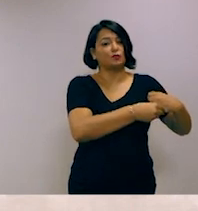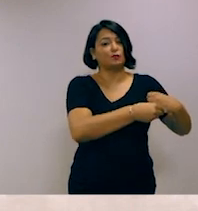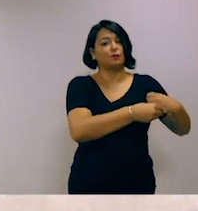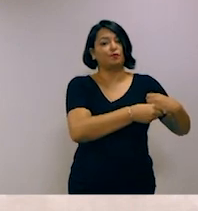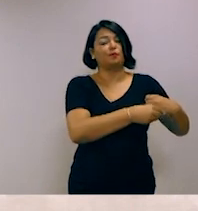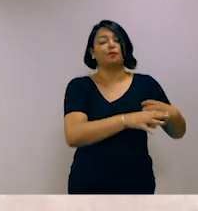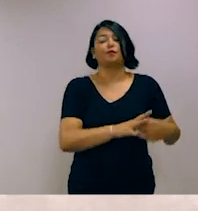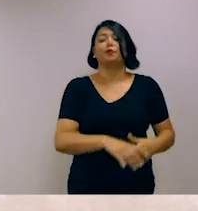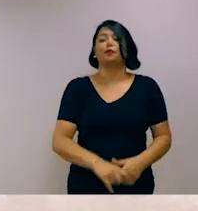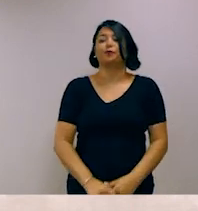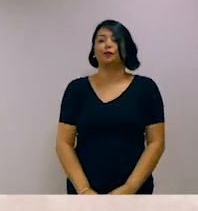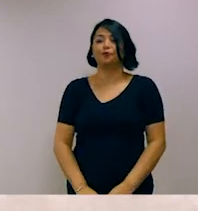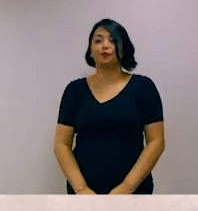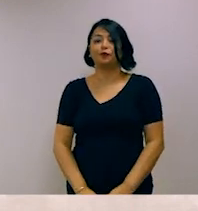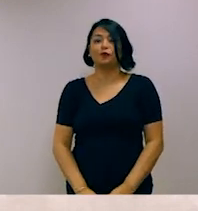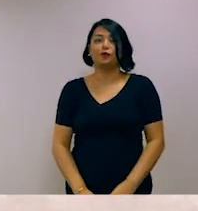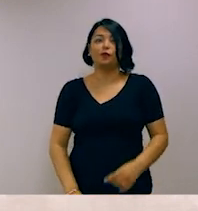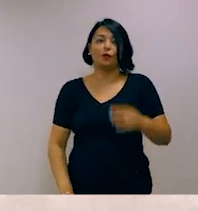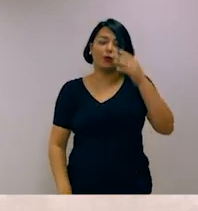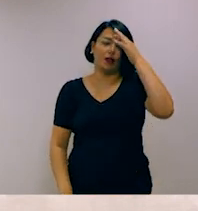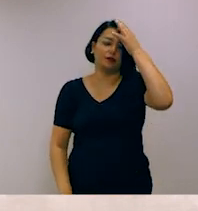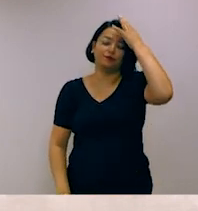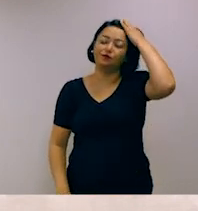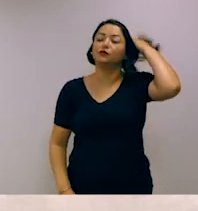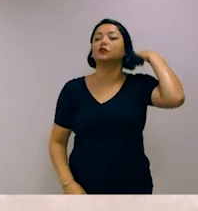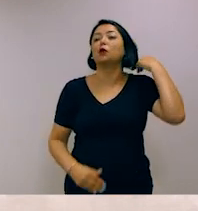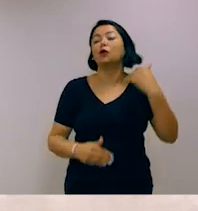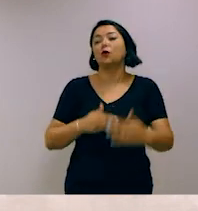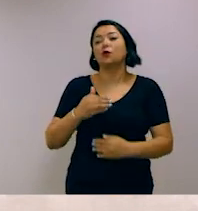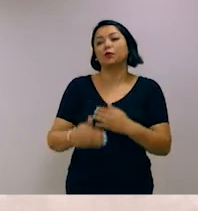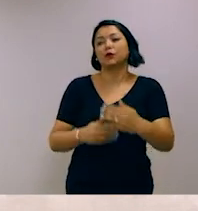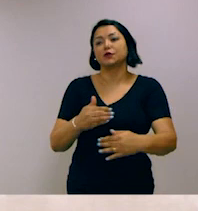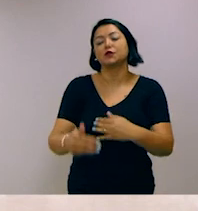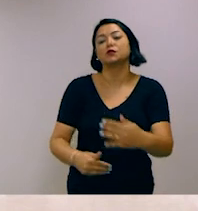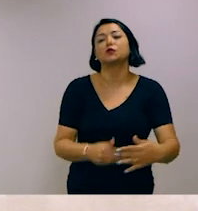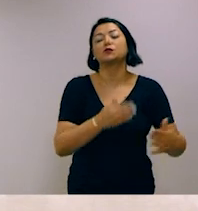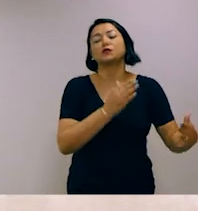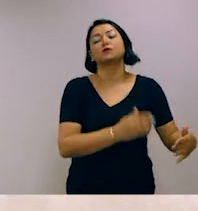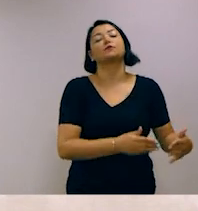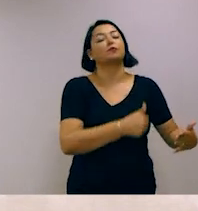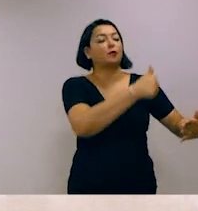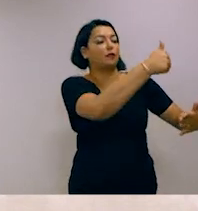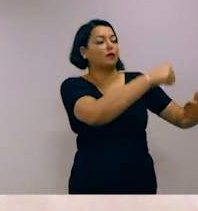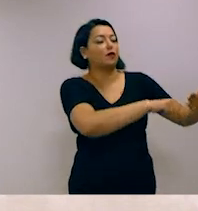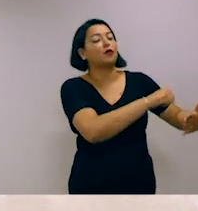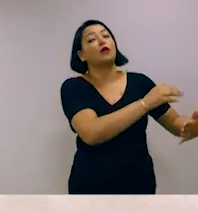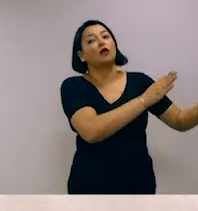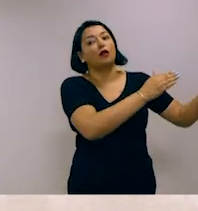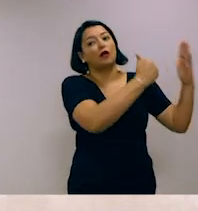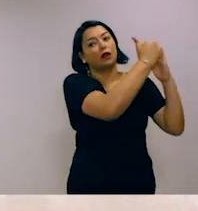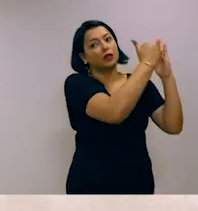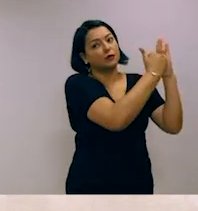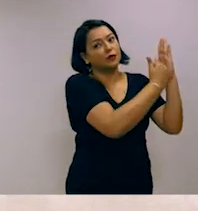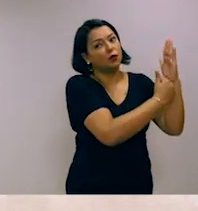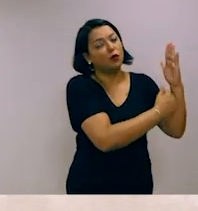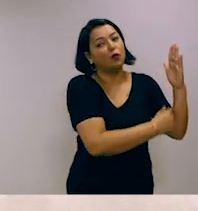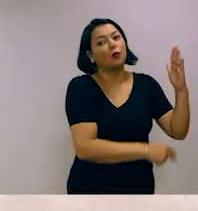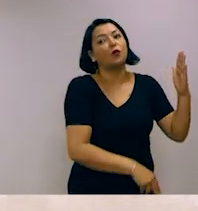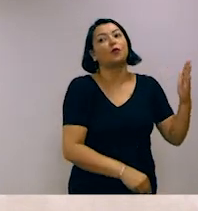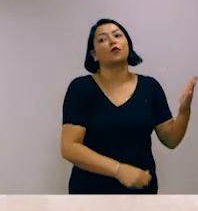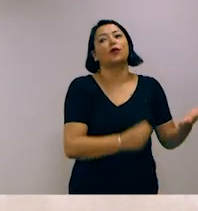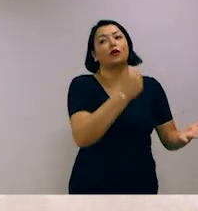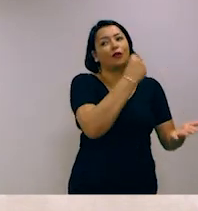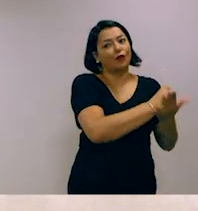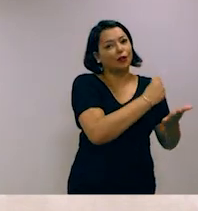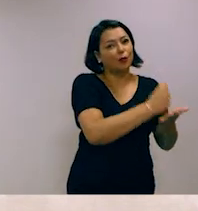the text of the petitions. And so we did the pre-processing, the classification, and the validation in the first